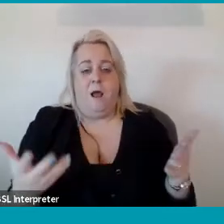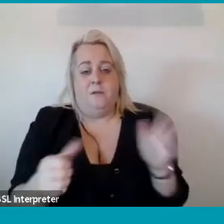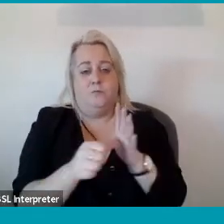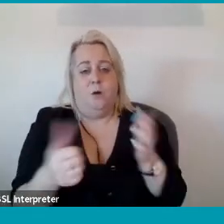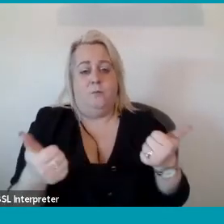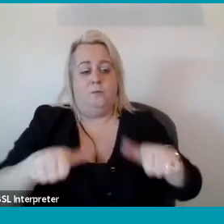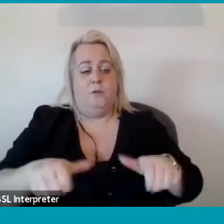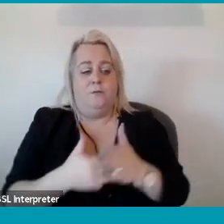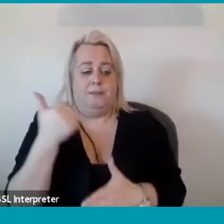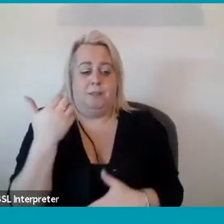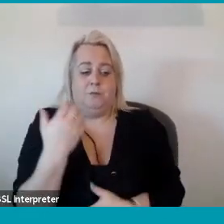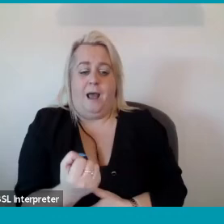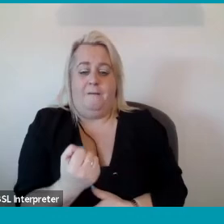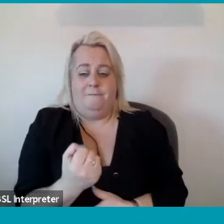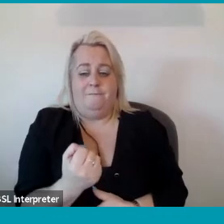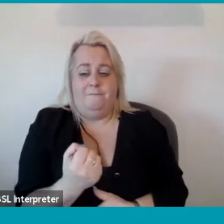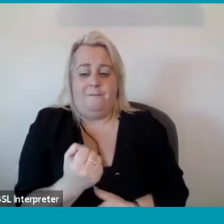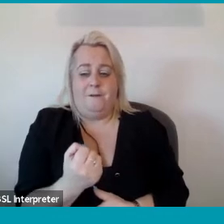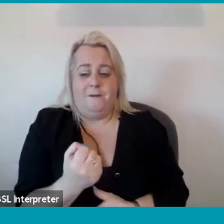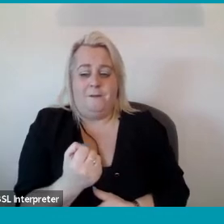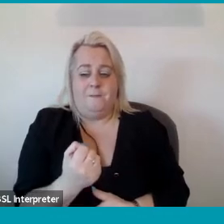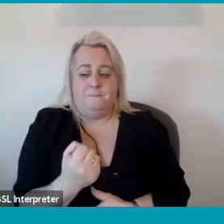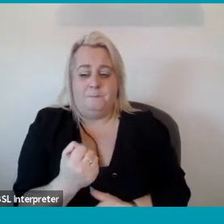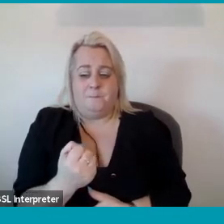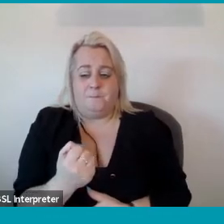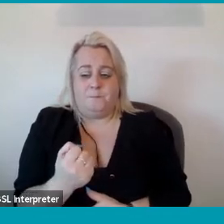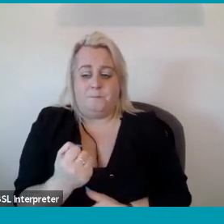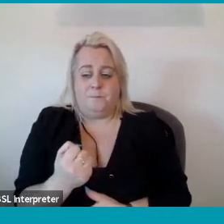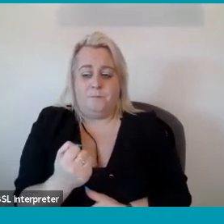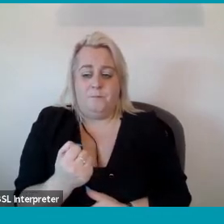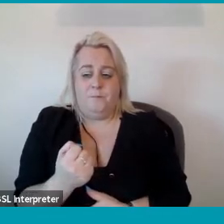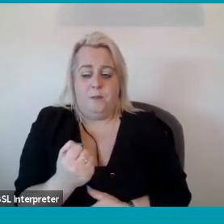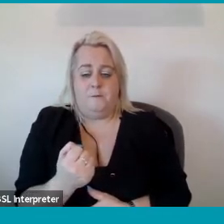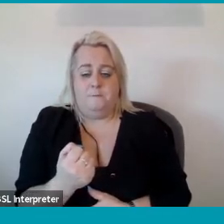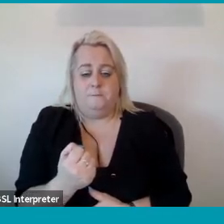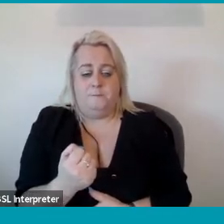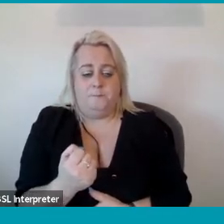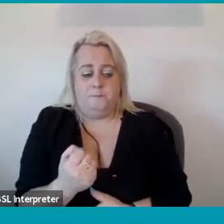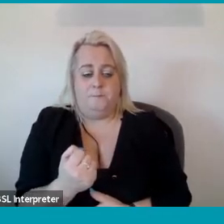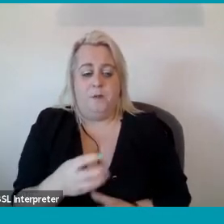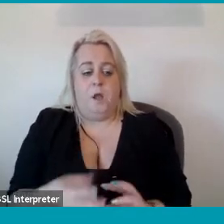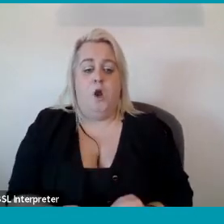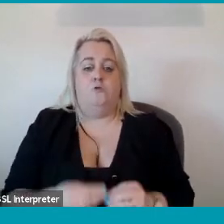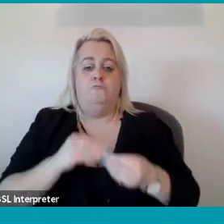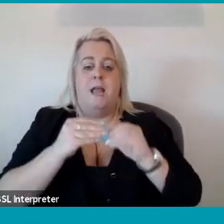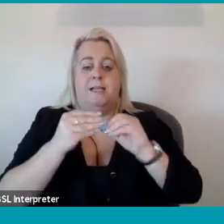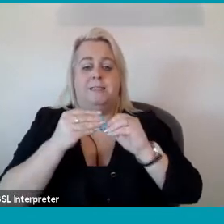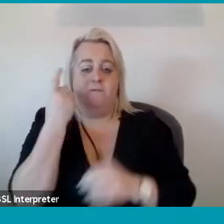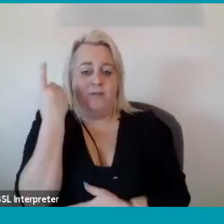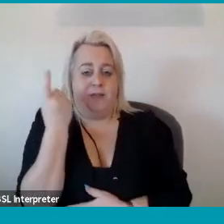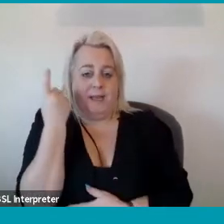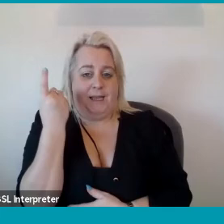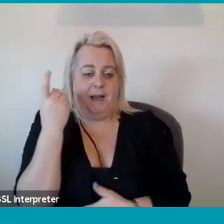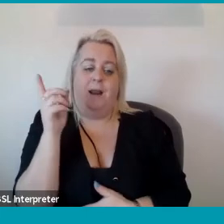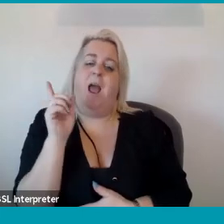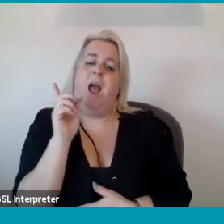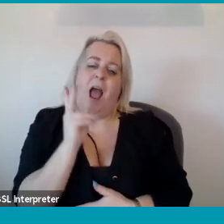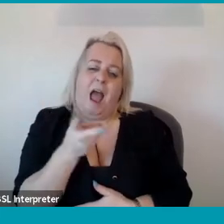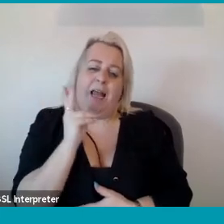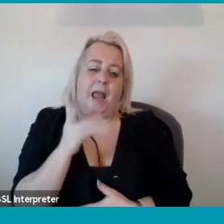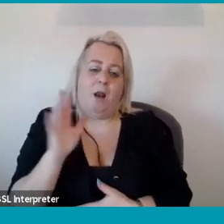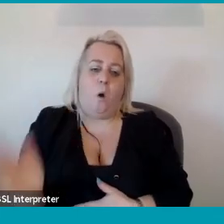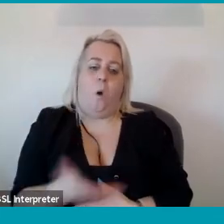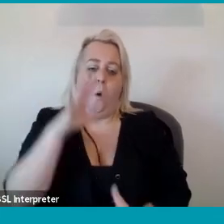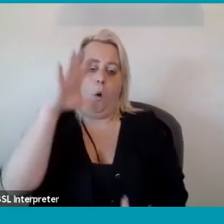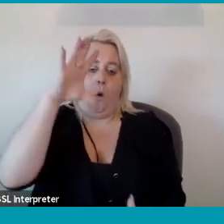people full that can be problem solvers. Creative thinking, again, is linked to the problem solving. I can't do it